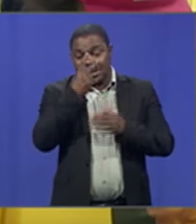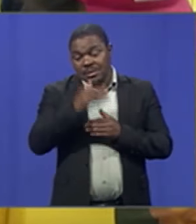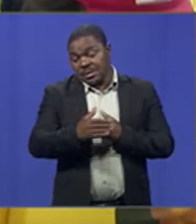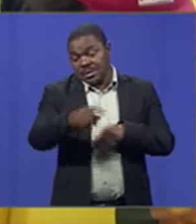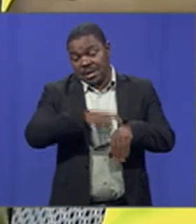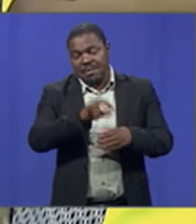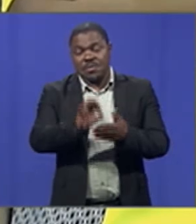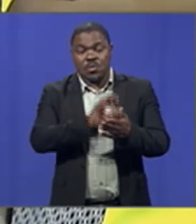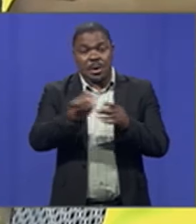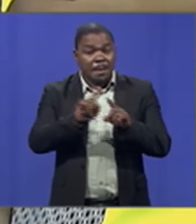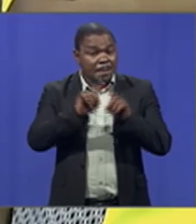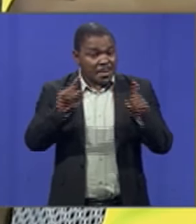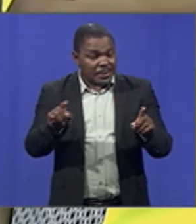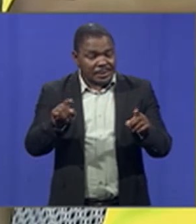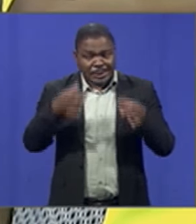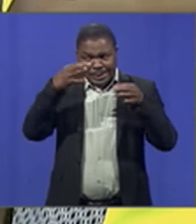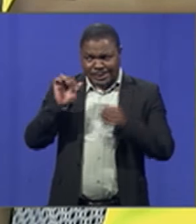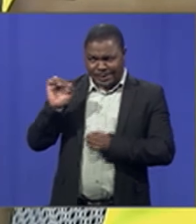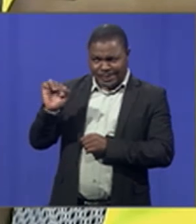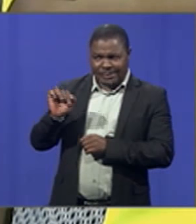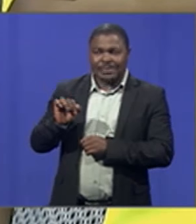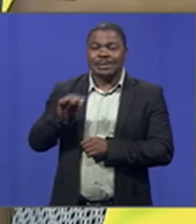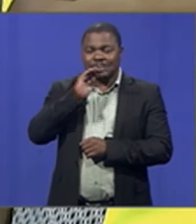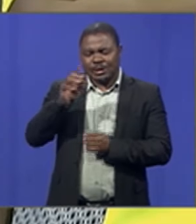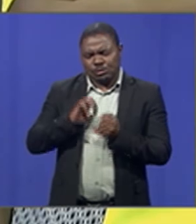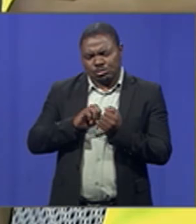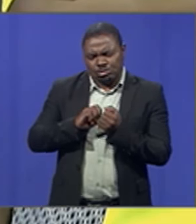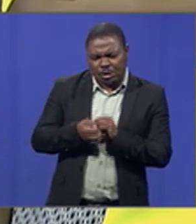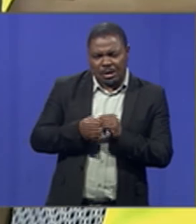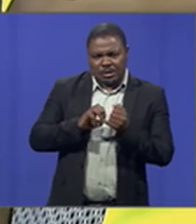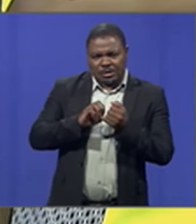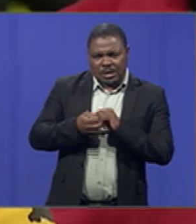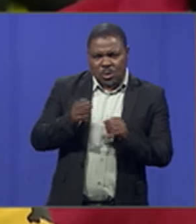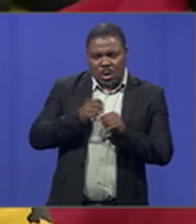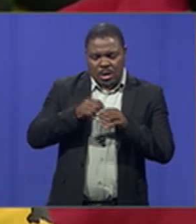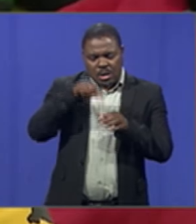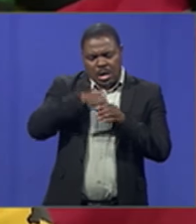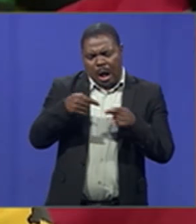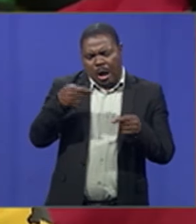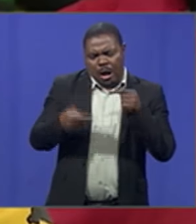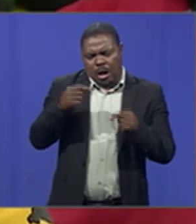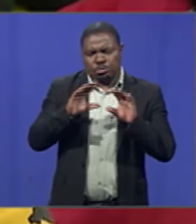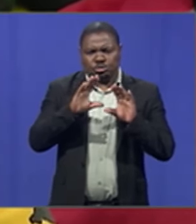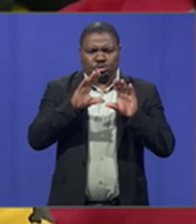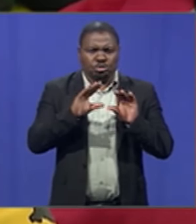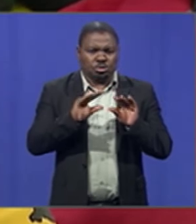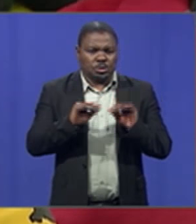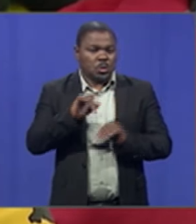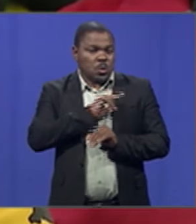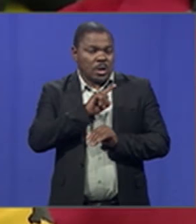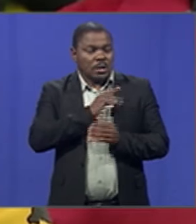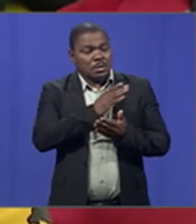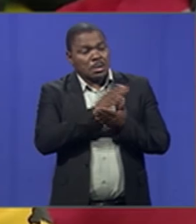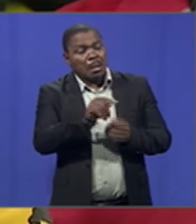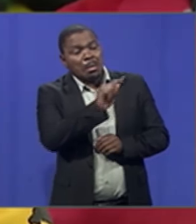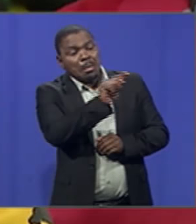ditlhopho. Fela tshwetso eno e supa gore lo dira ka natla go fokotsa dikgotlhang mo gare ga lekoko segolobogolo jaaka makoko a